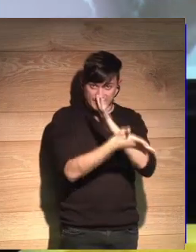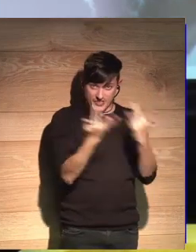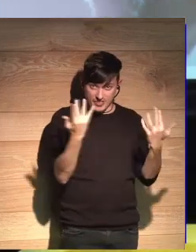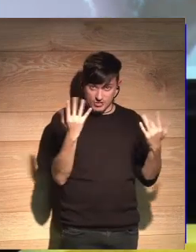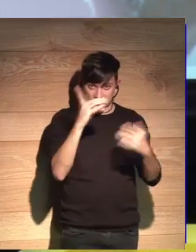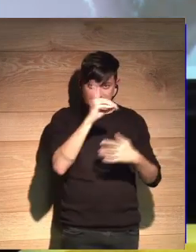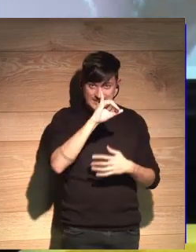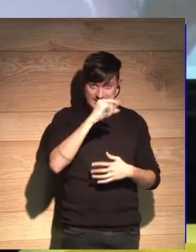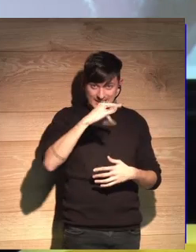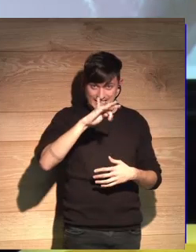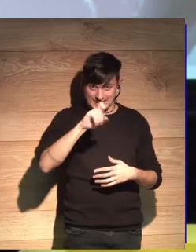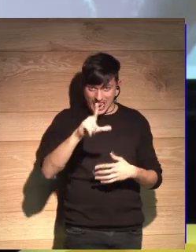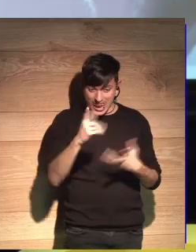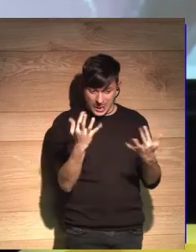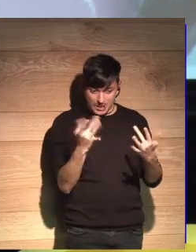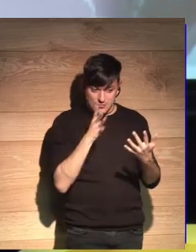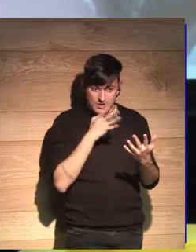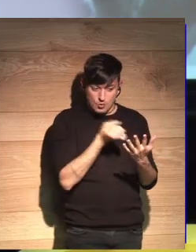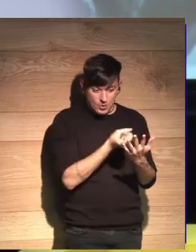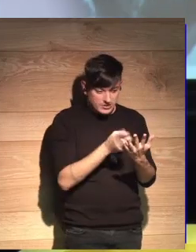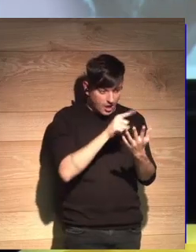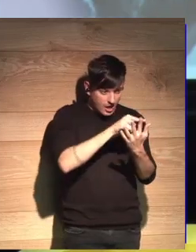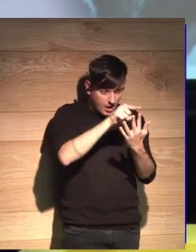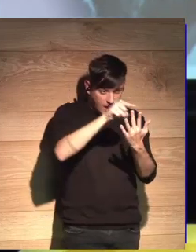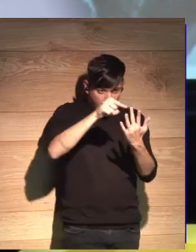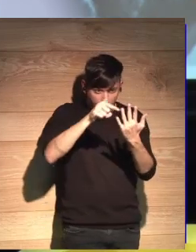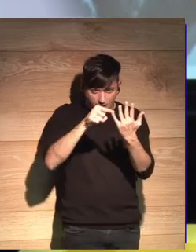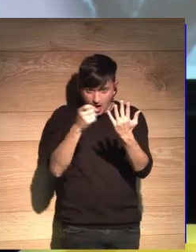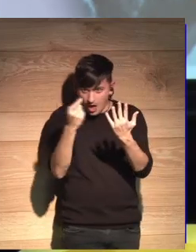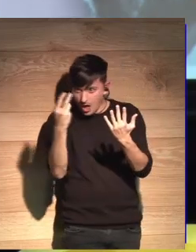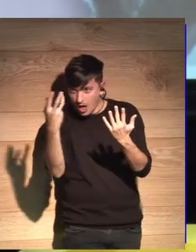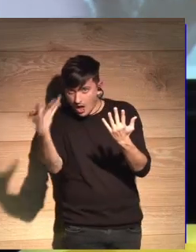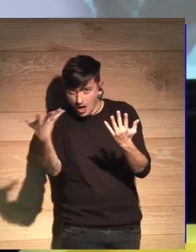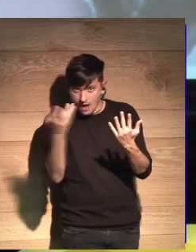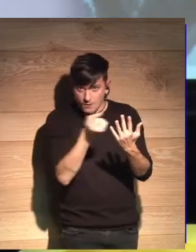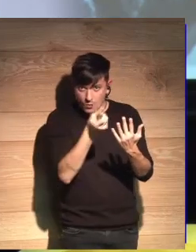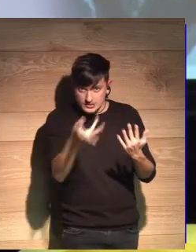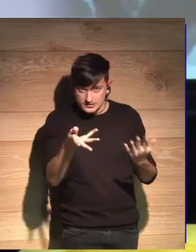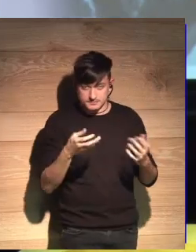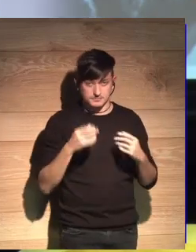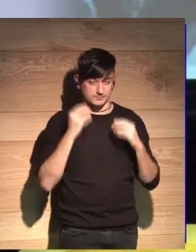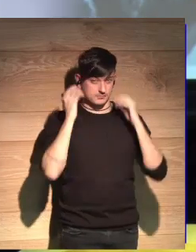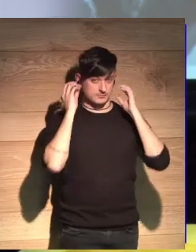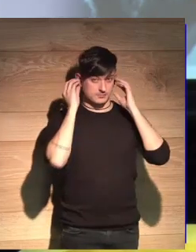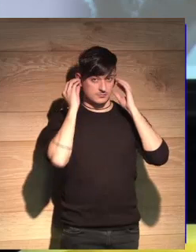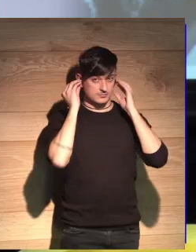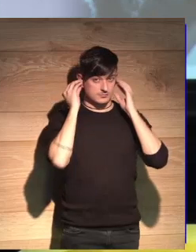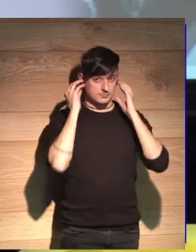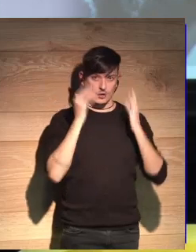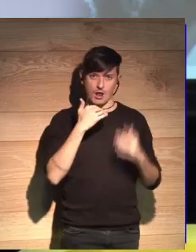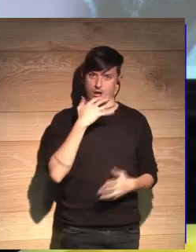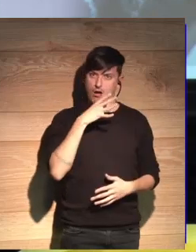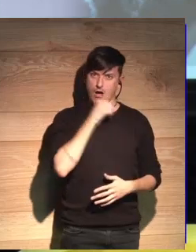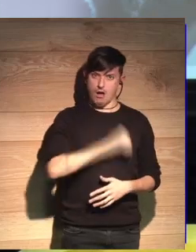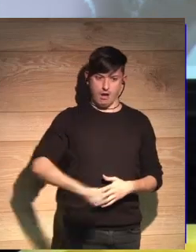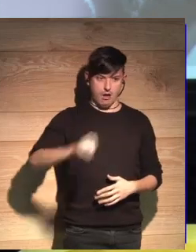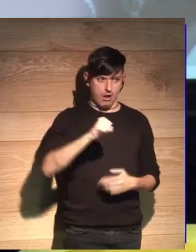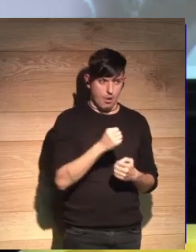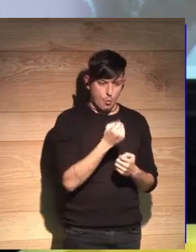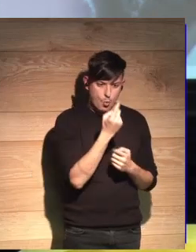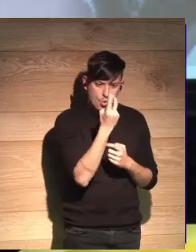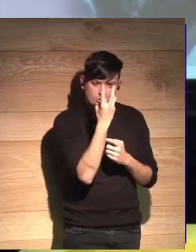on our fingers. And I'm going to return to this, but I find it something fascinating about what we're doing when we're counting 1, 2, 3,